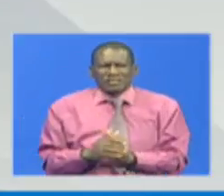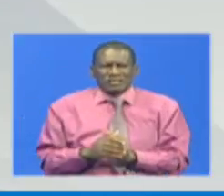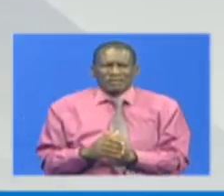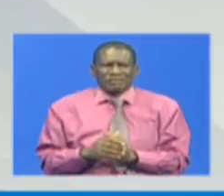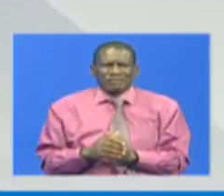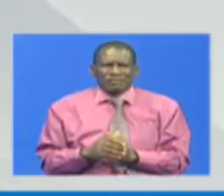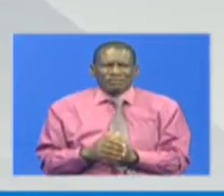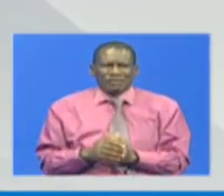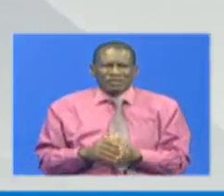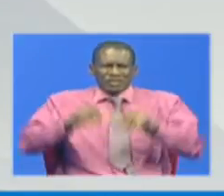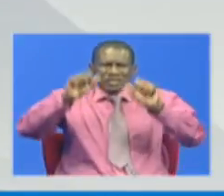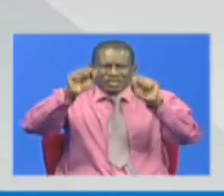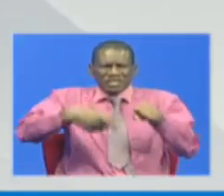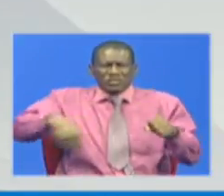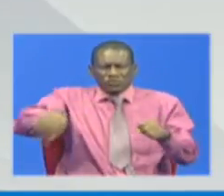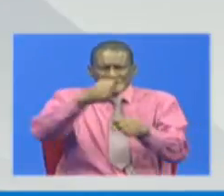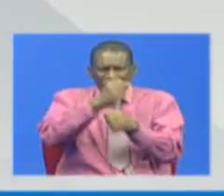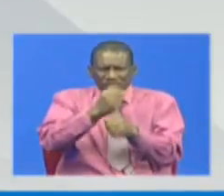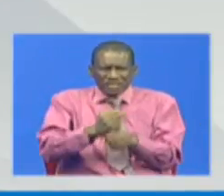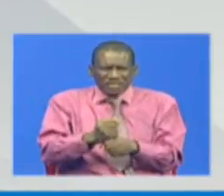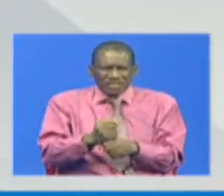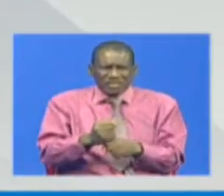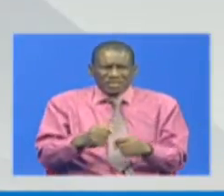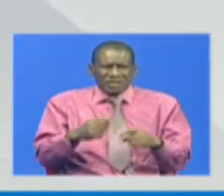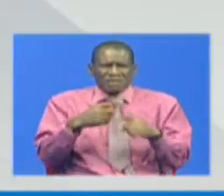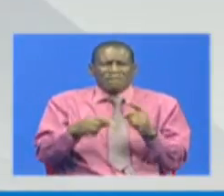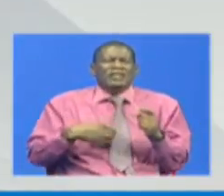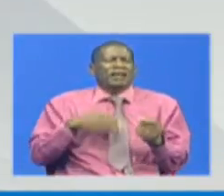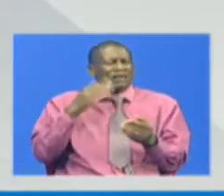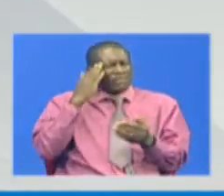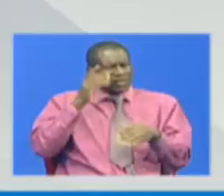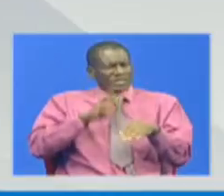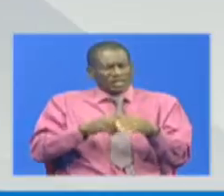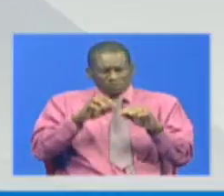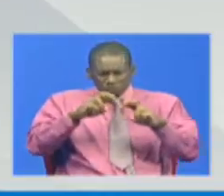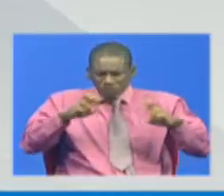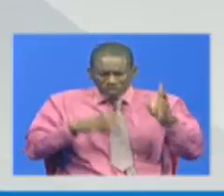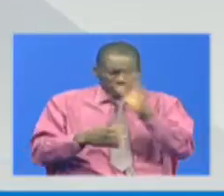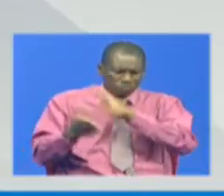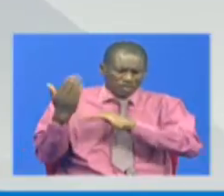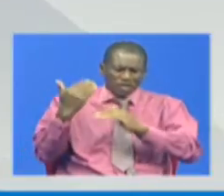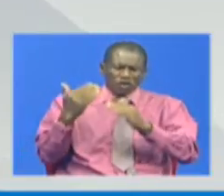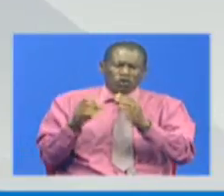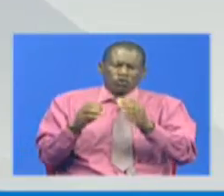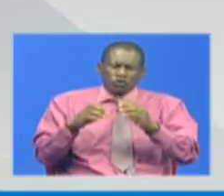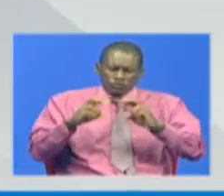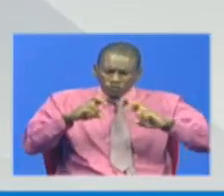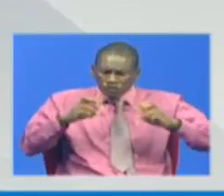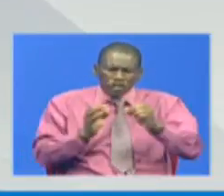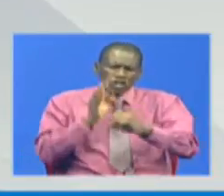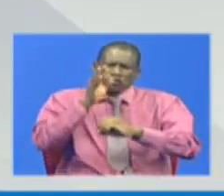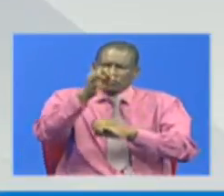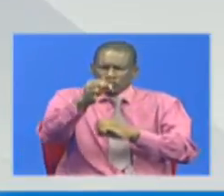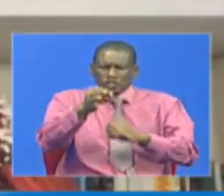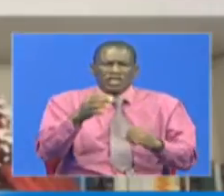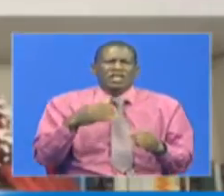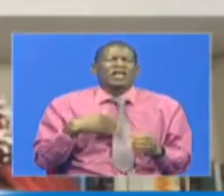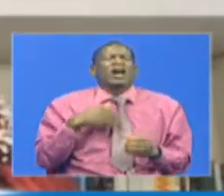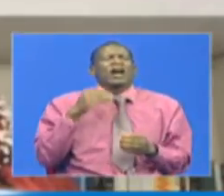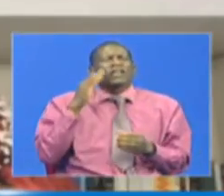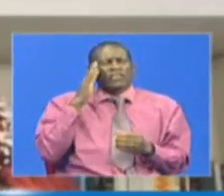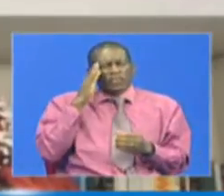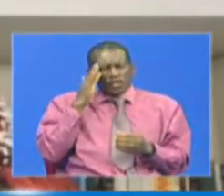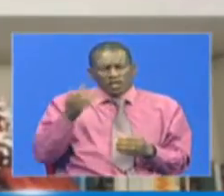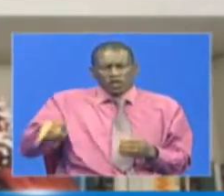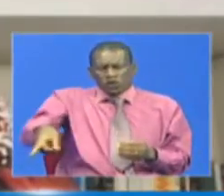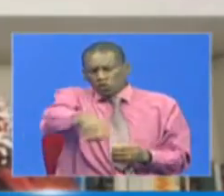No, we didn't. But I think when we look back in future, I think we will be happy